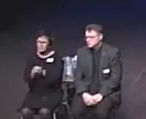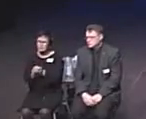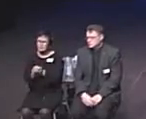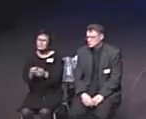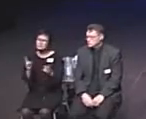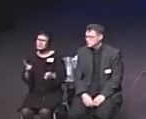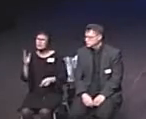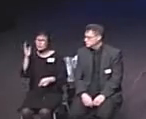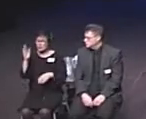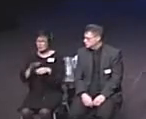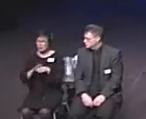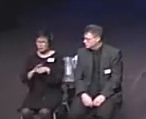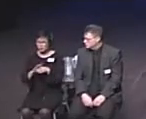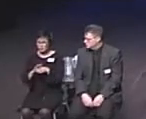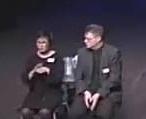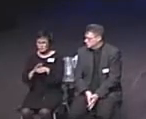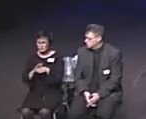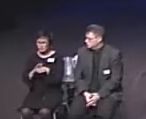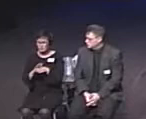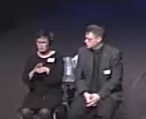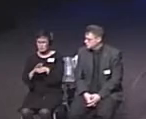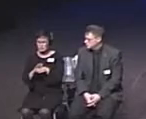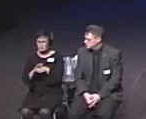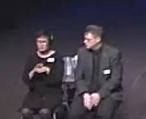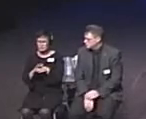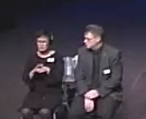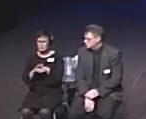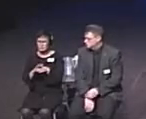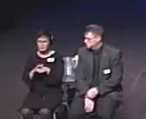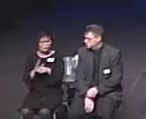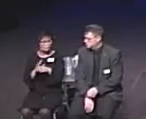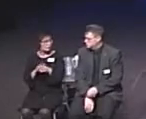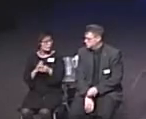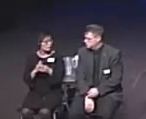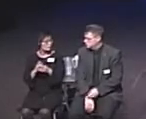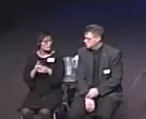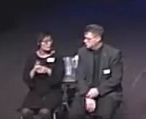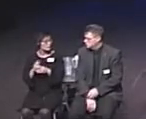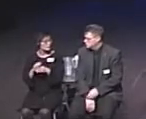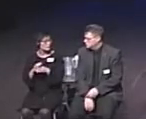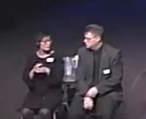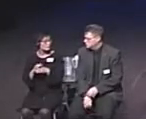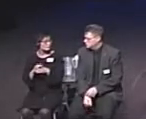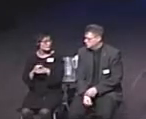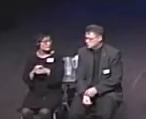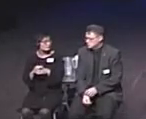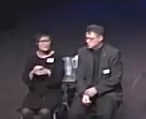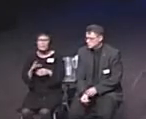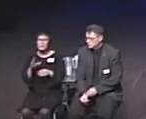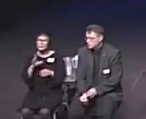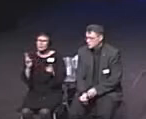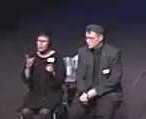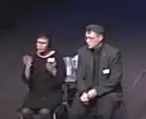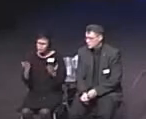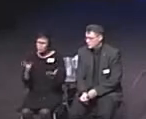an experiment, right into an experiment, and you're not really finished and the time runs out. It's very hard to know